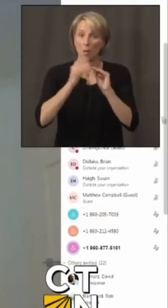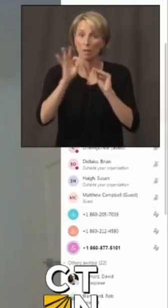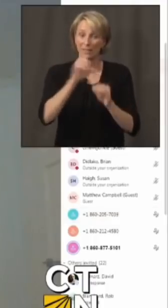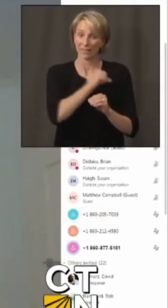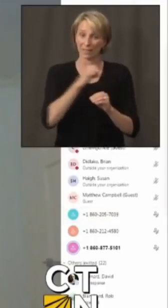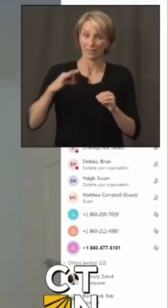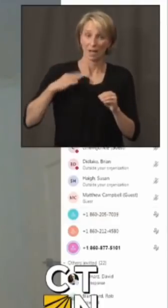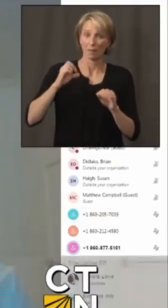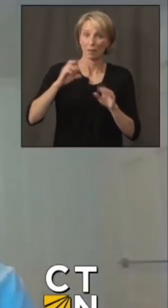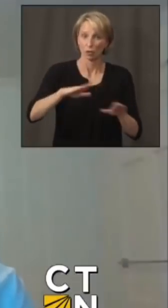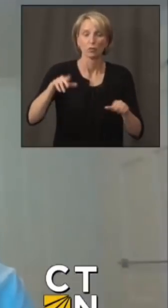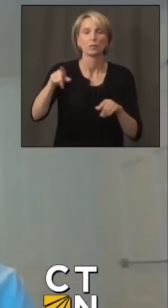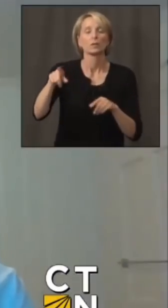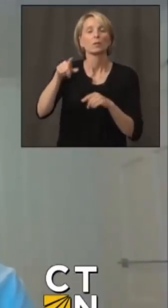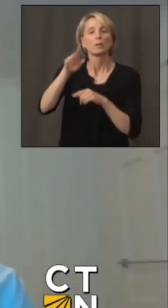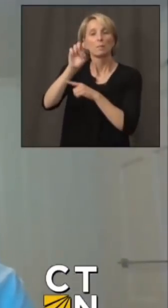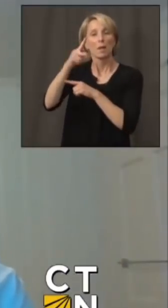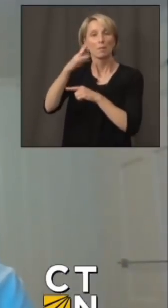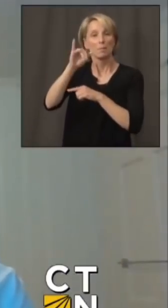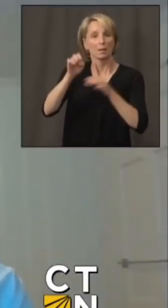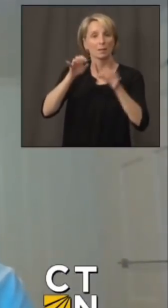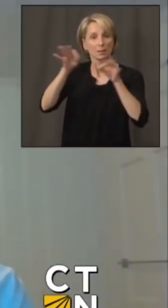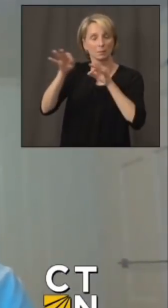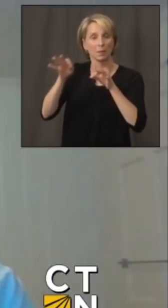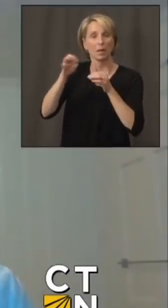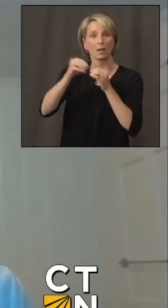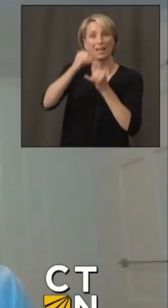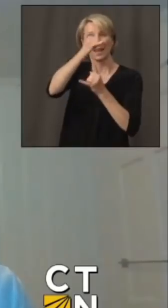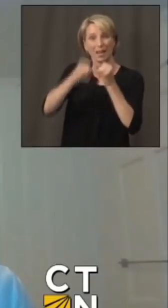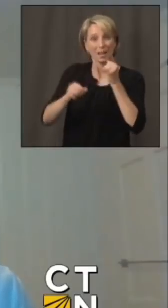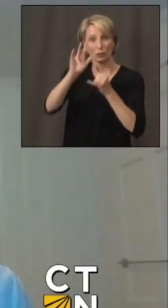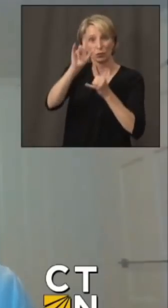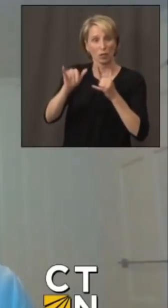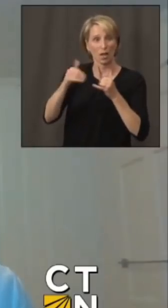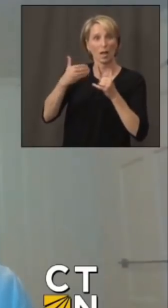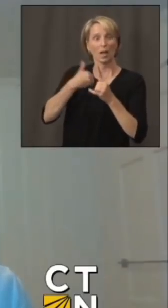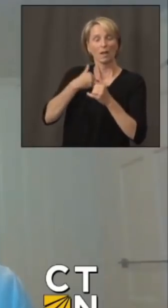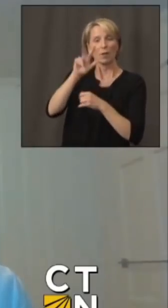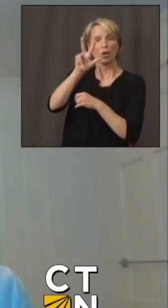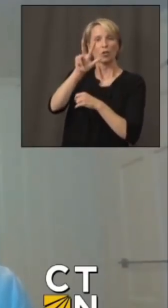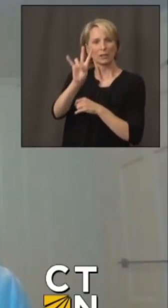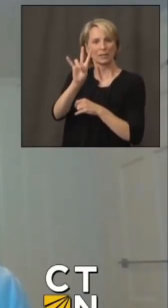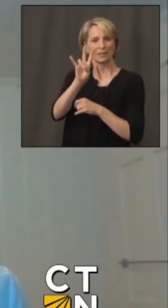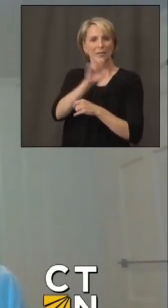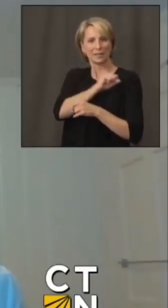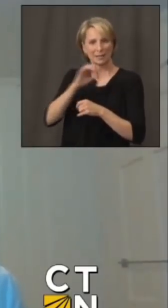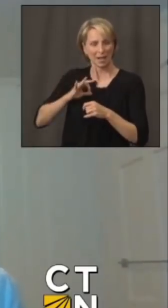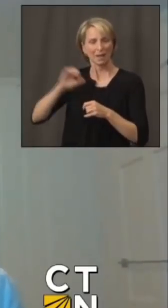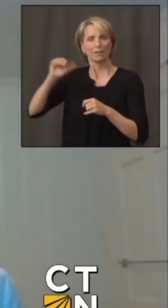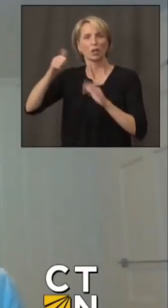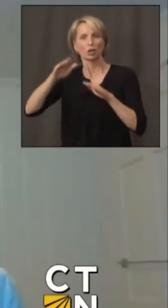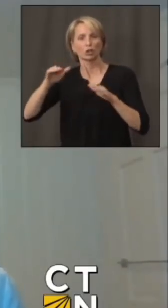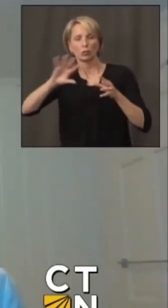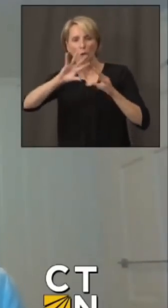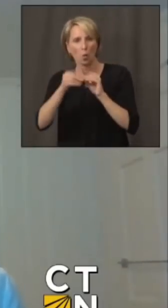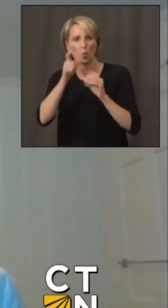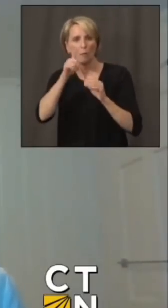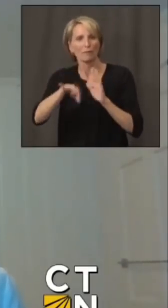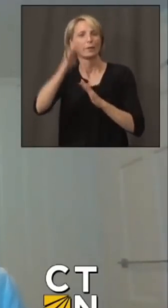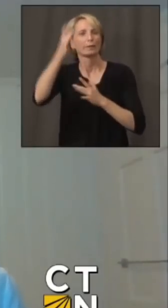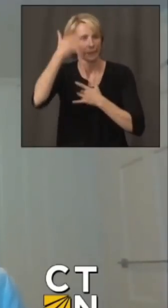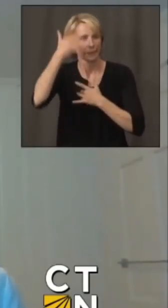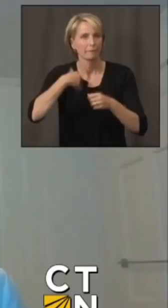This is through the end of July, there were 37 staff and 10 children total.